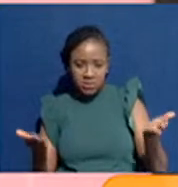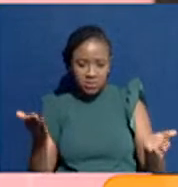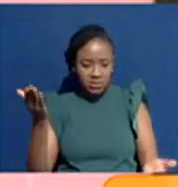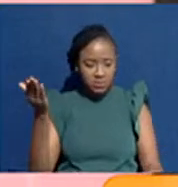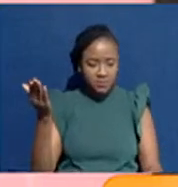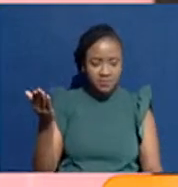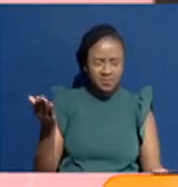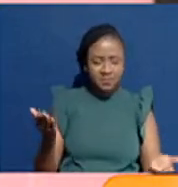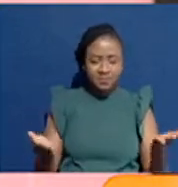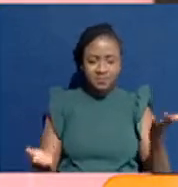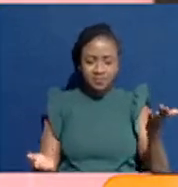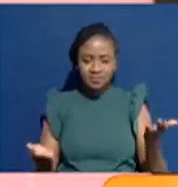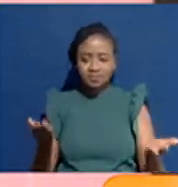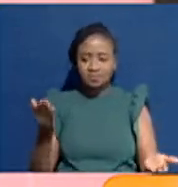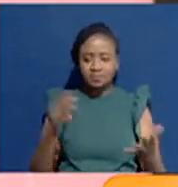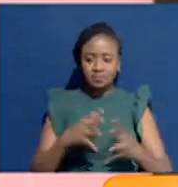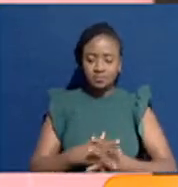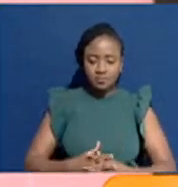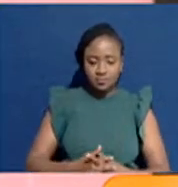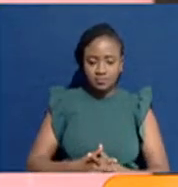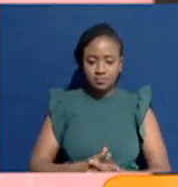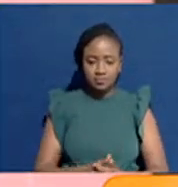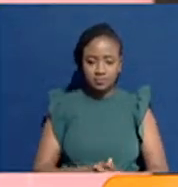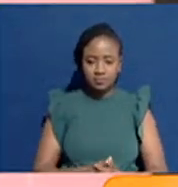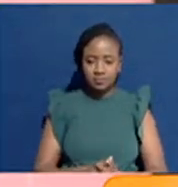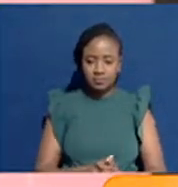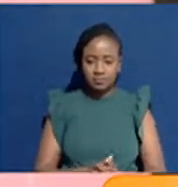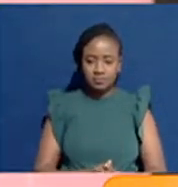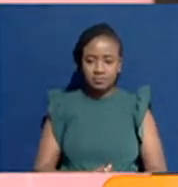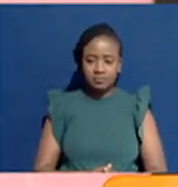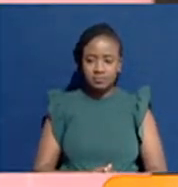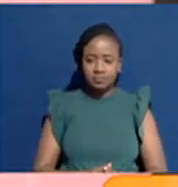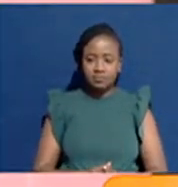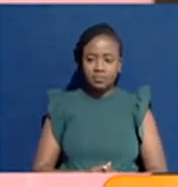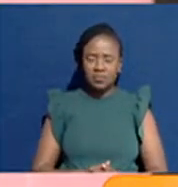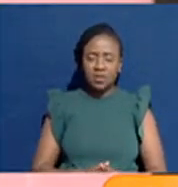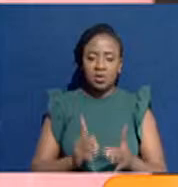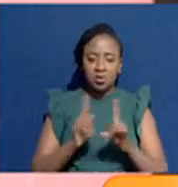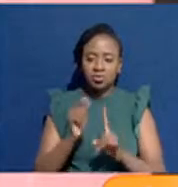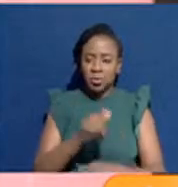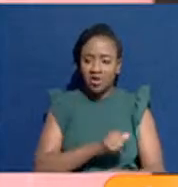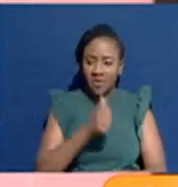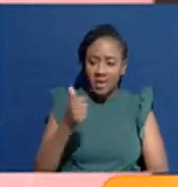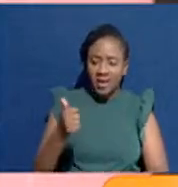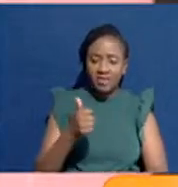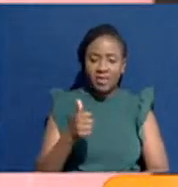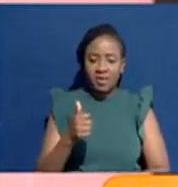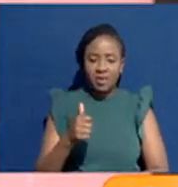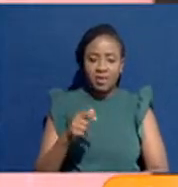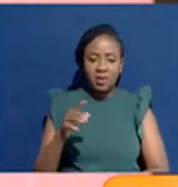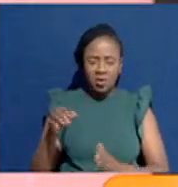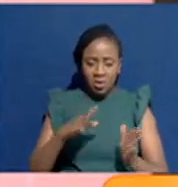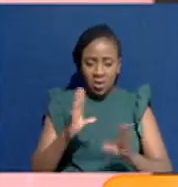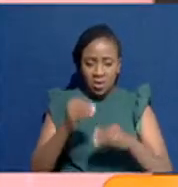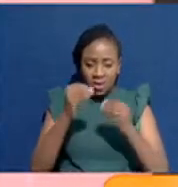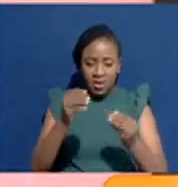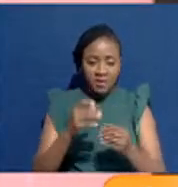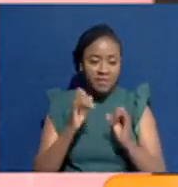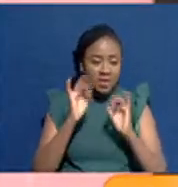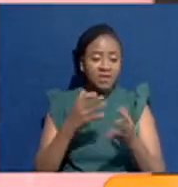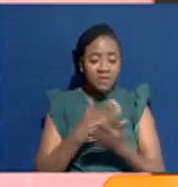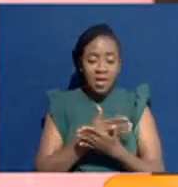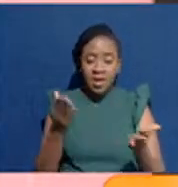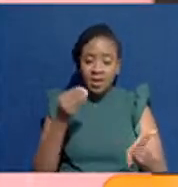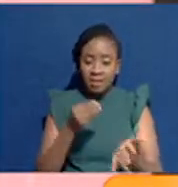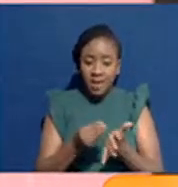the citizen and what is being paid into the government. And there is a niche that has been given to recovery of any amount you would